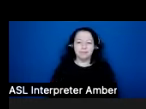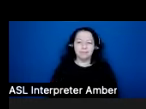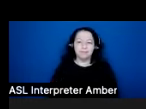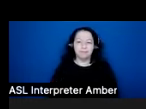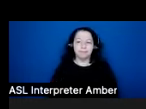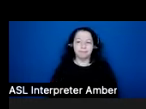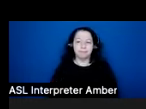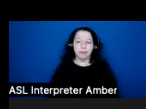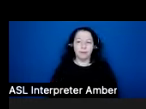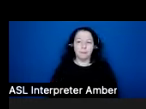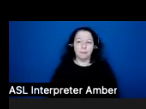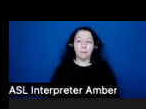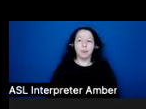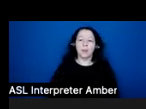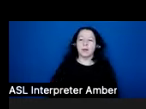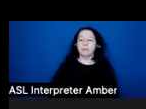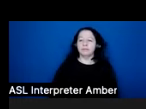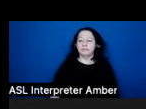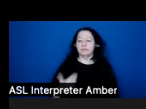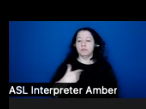Okay, I'm going to move on to the next slide.